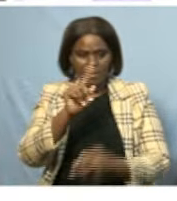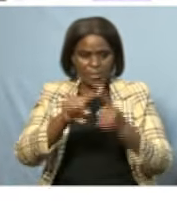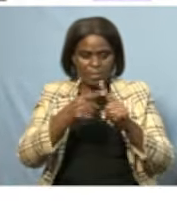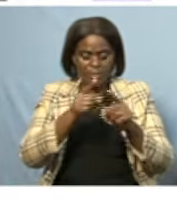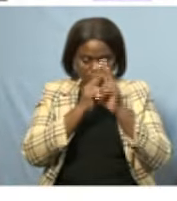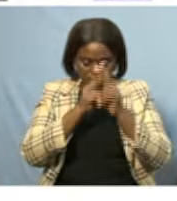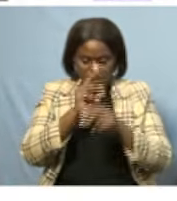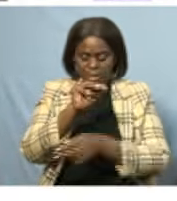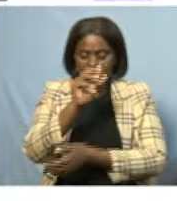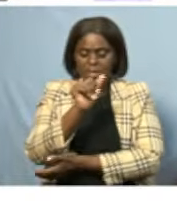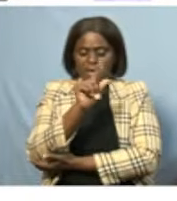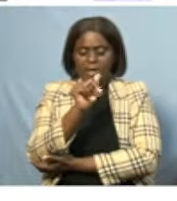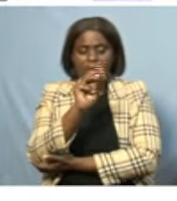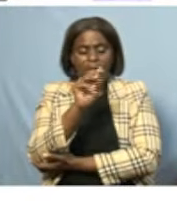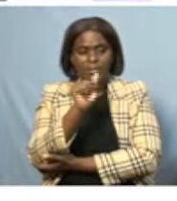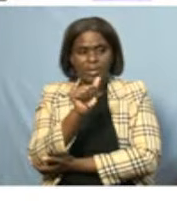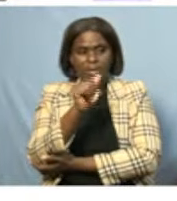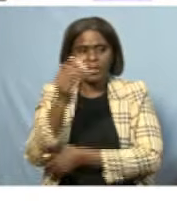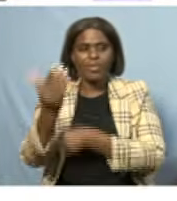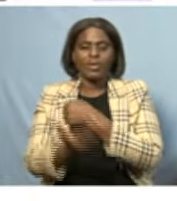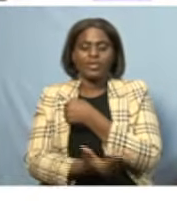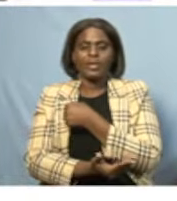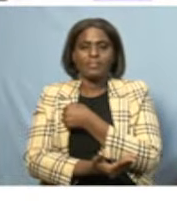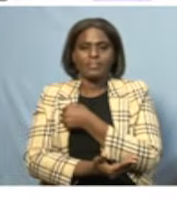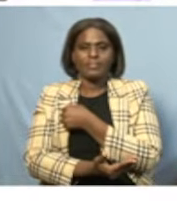Malama. Welcome.